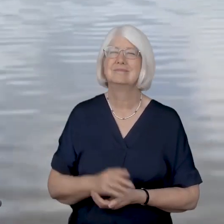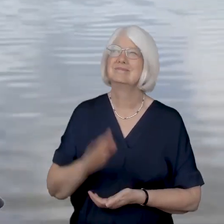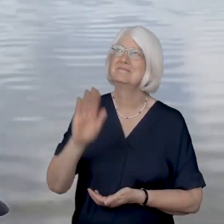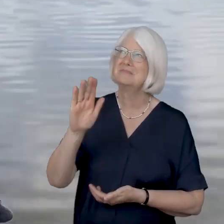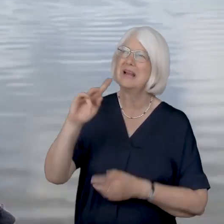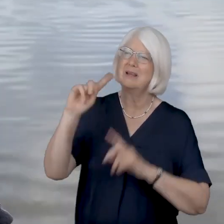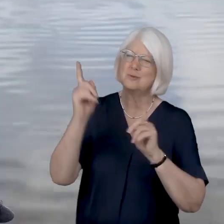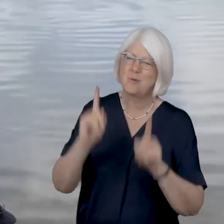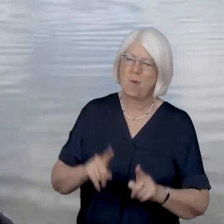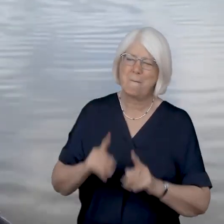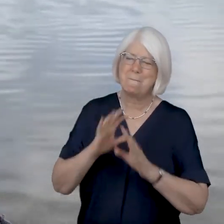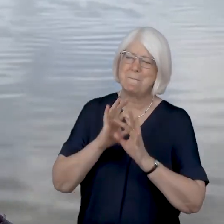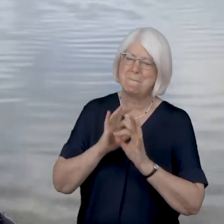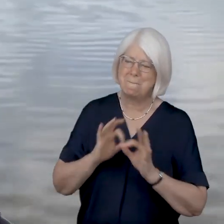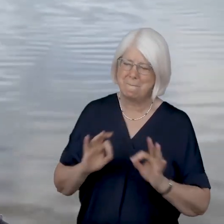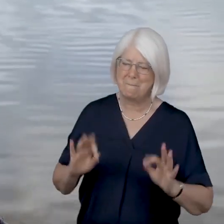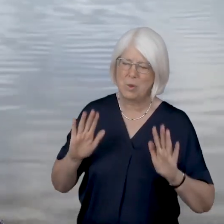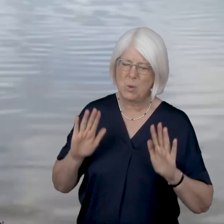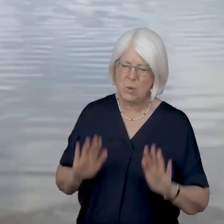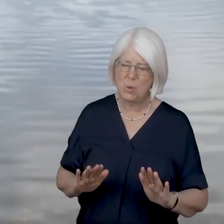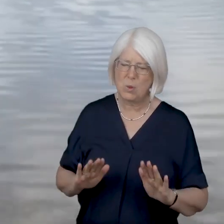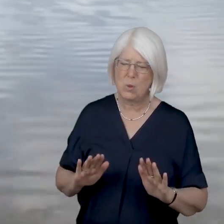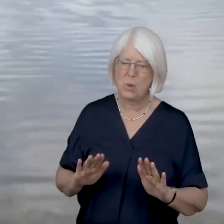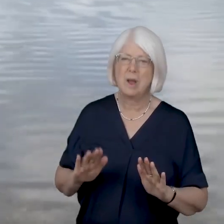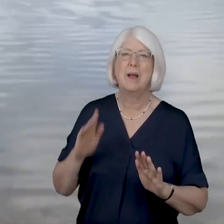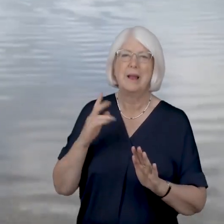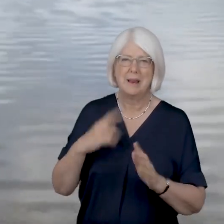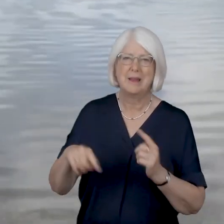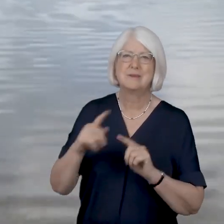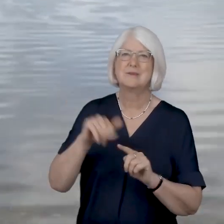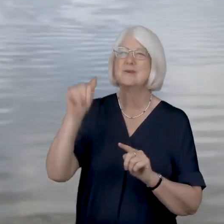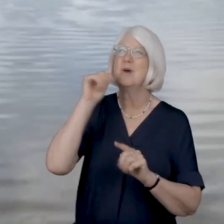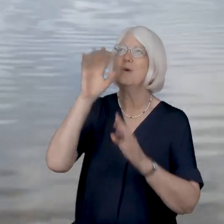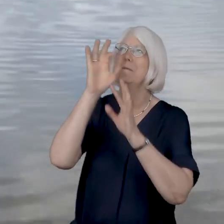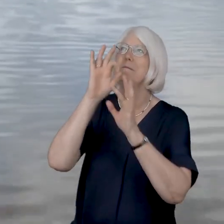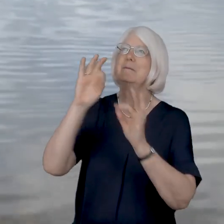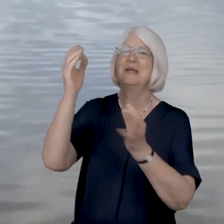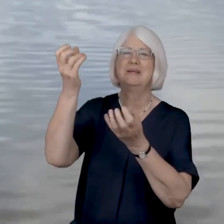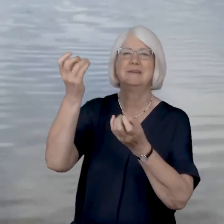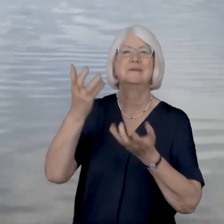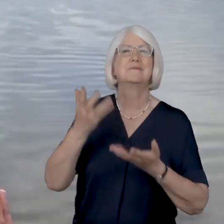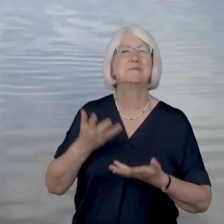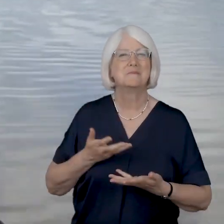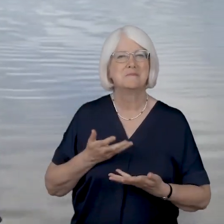Still our storms. And let us know your peace.